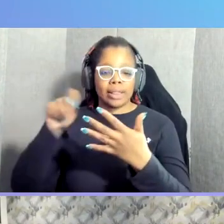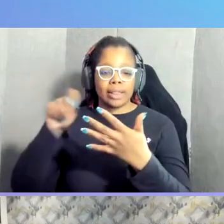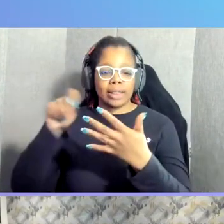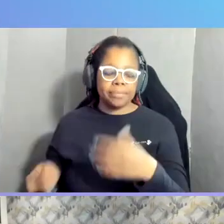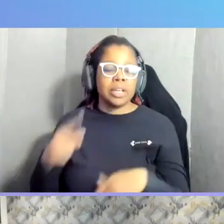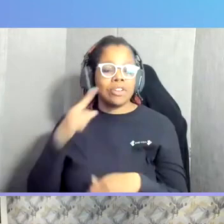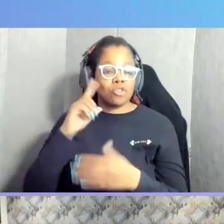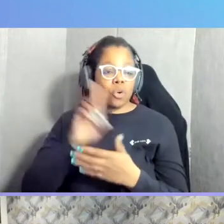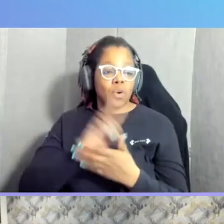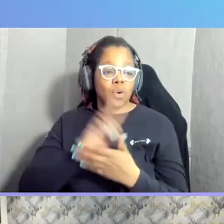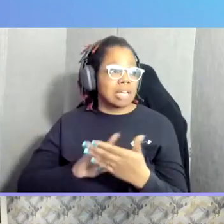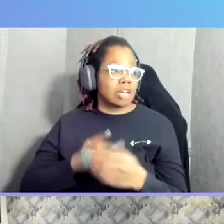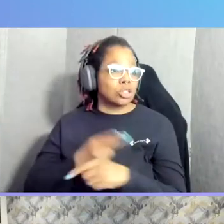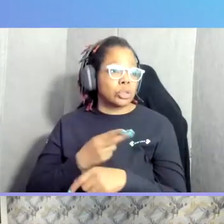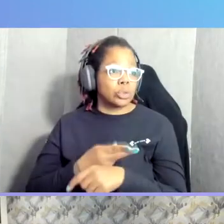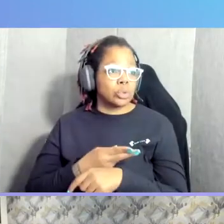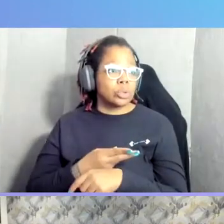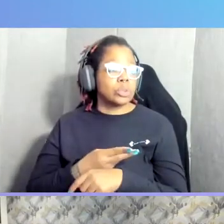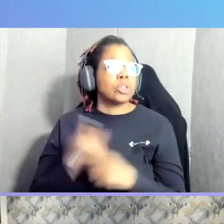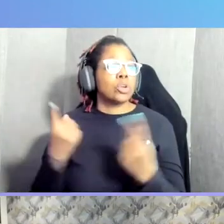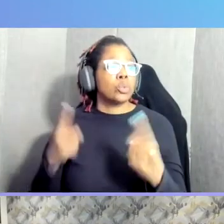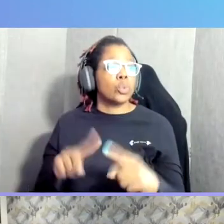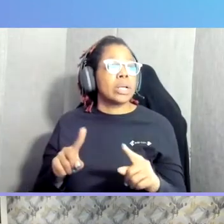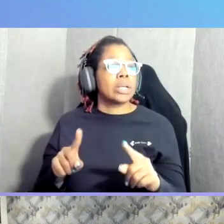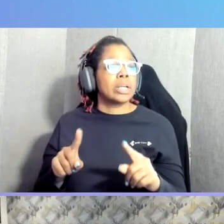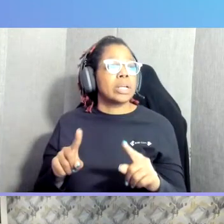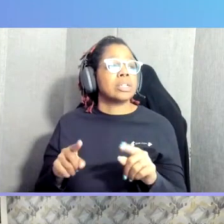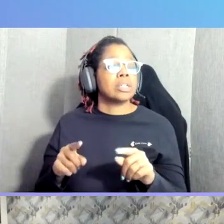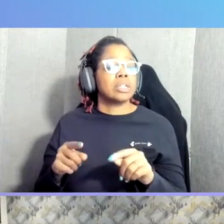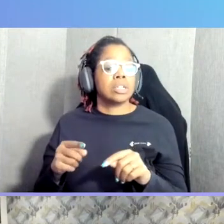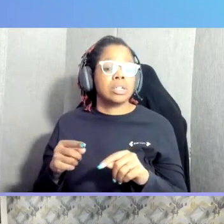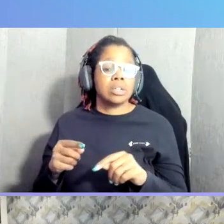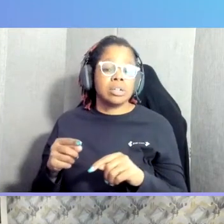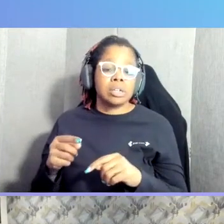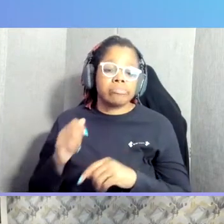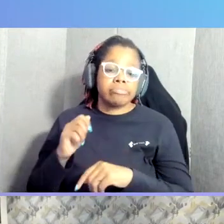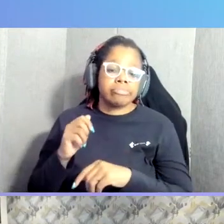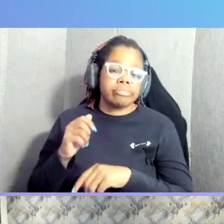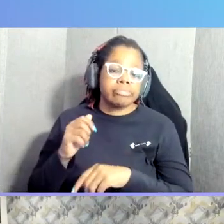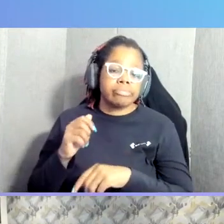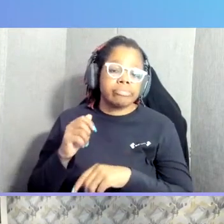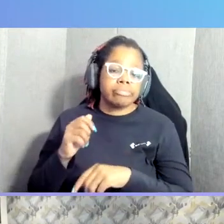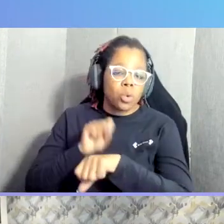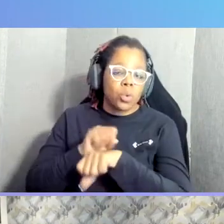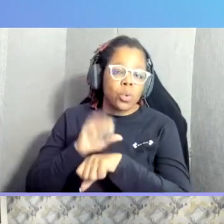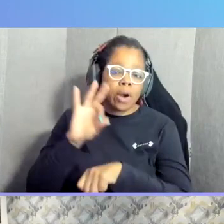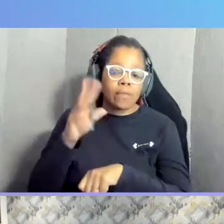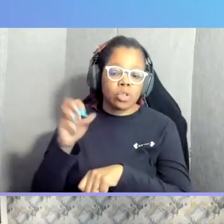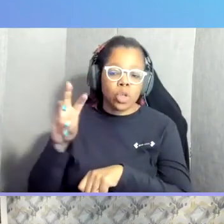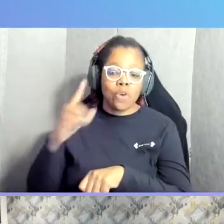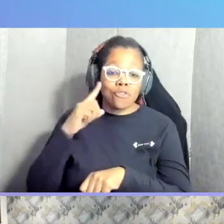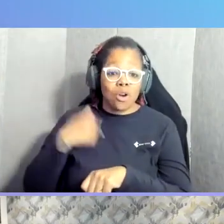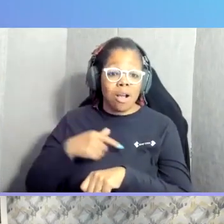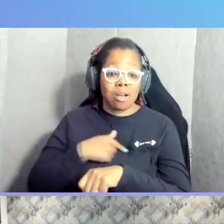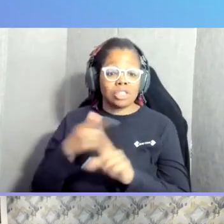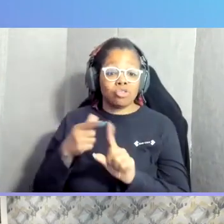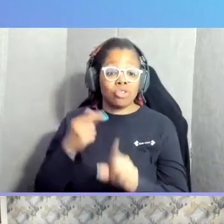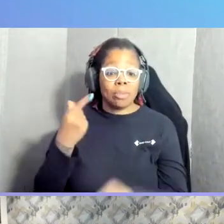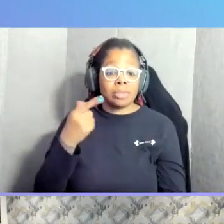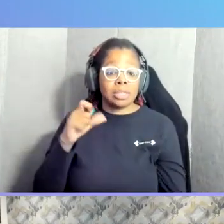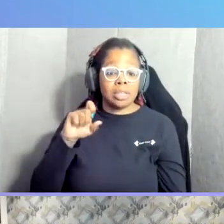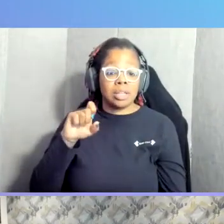for designers to use when designing a new workflow, but for us, from the Gestalt team, we use